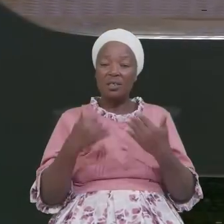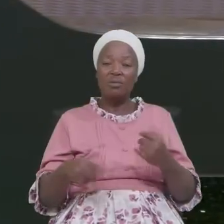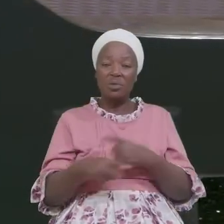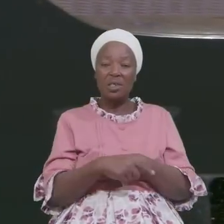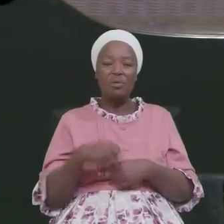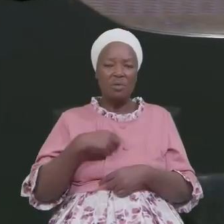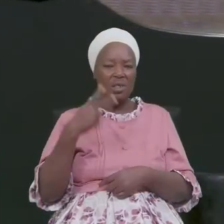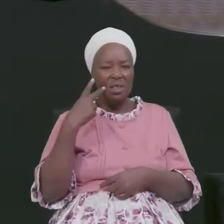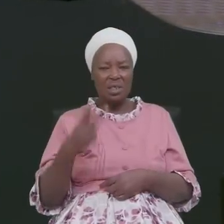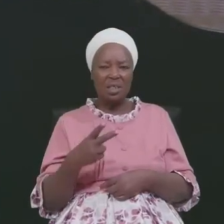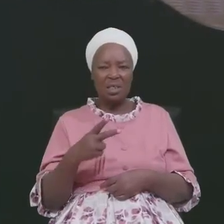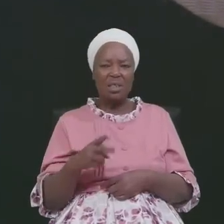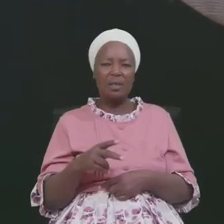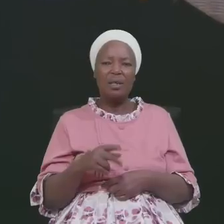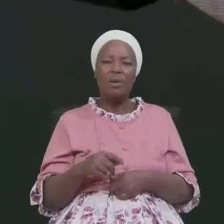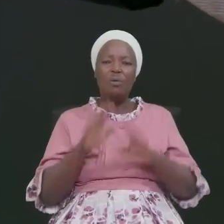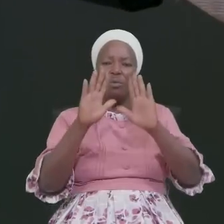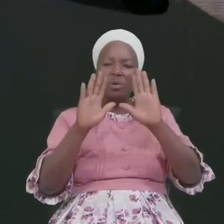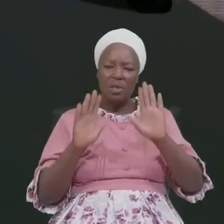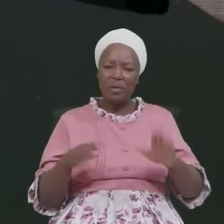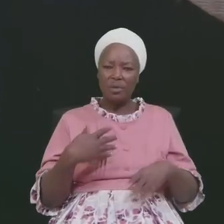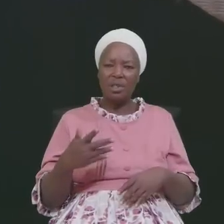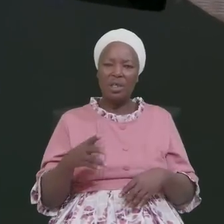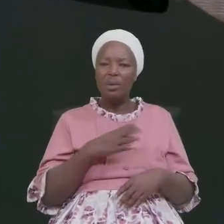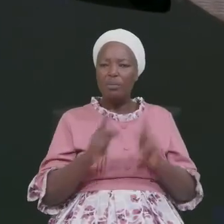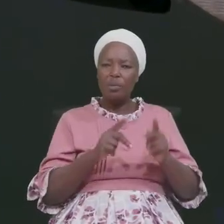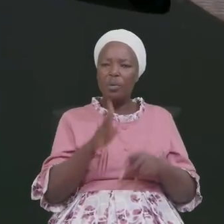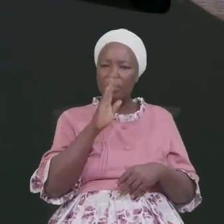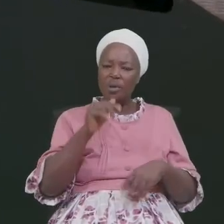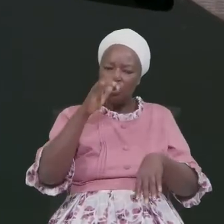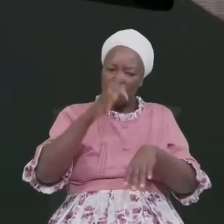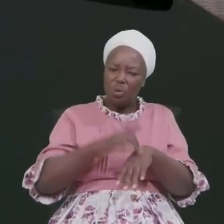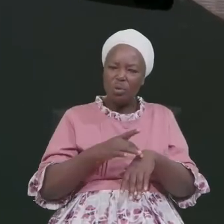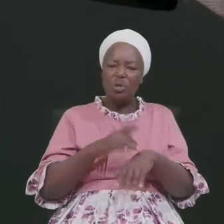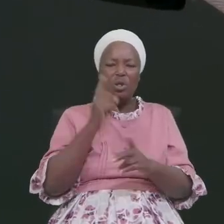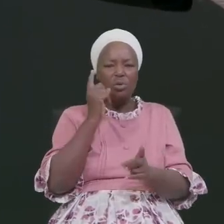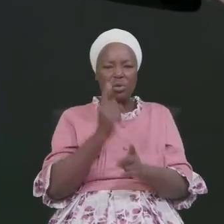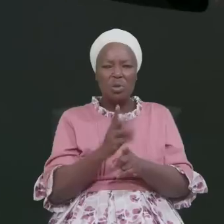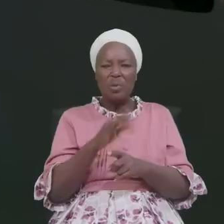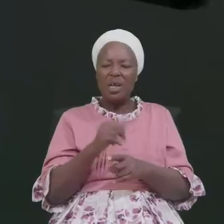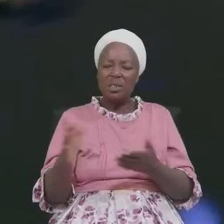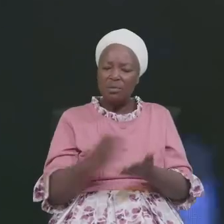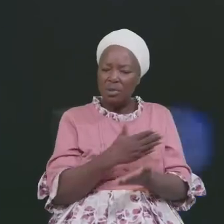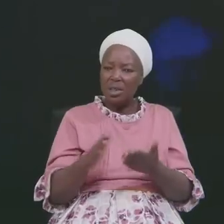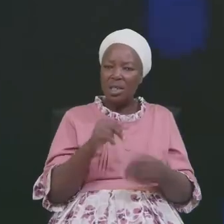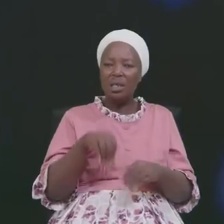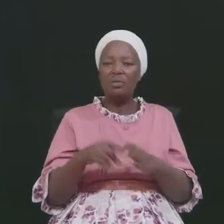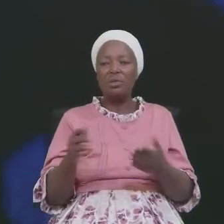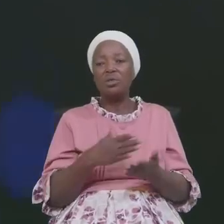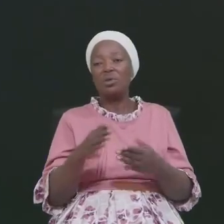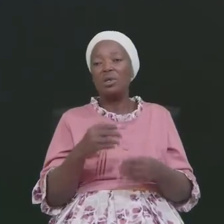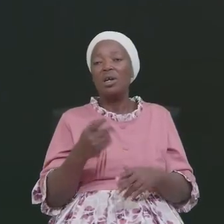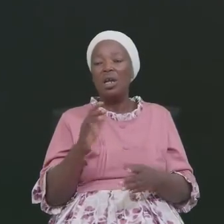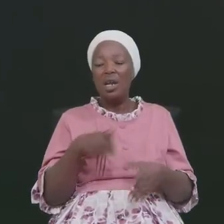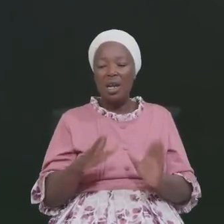people being converted and convicted just by the congregation singing. Let's move